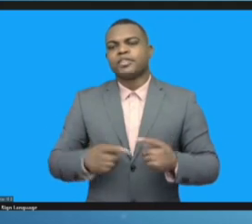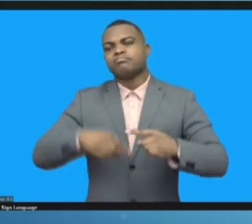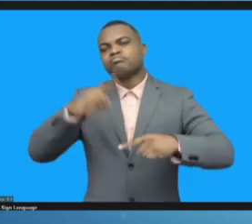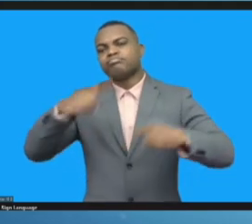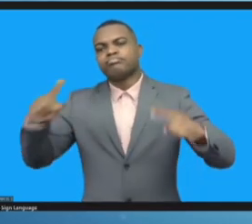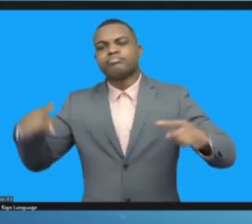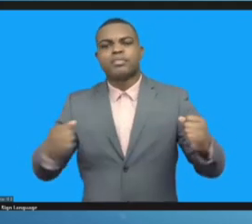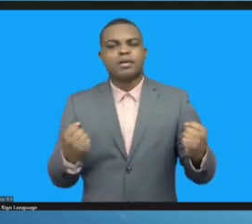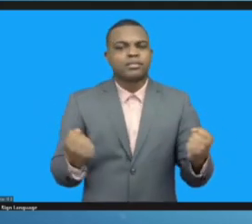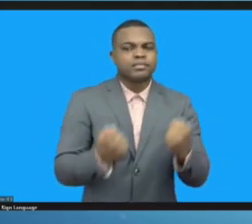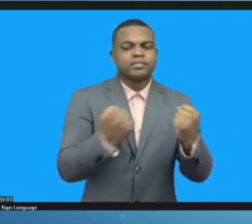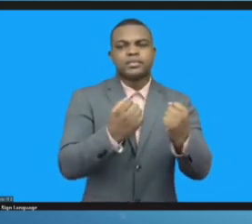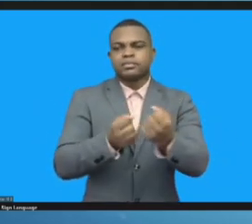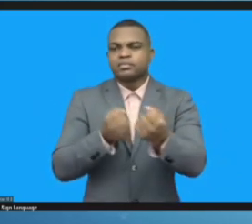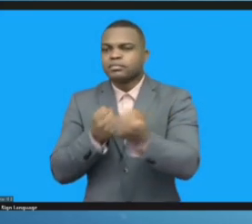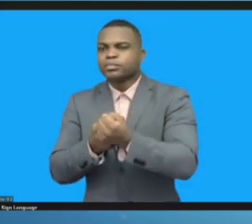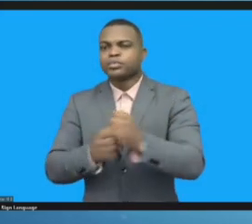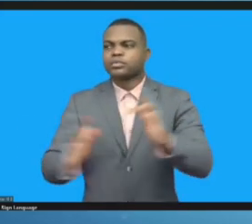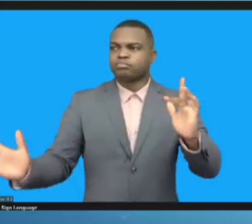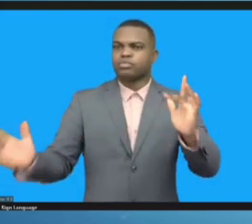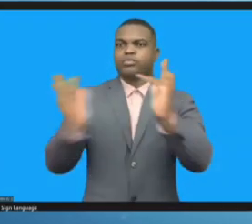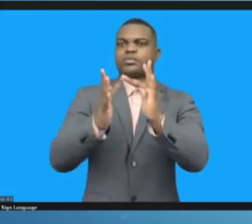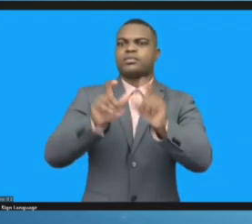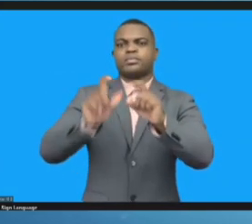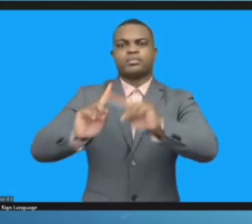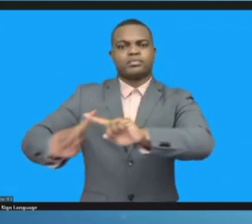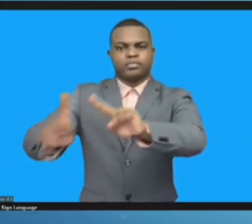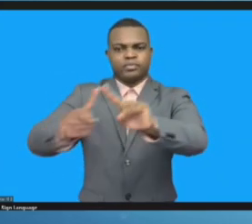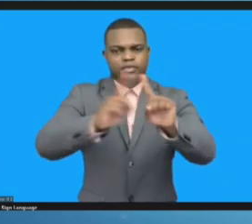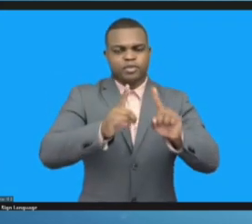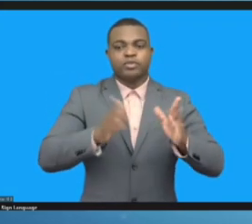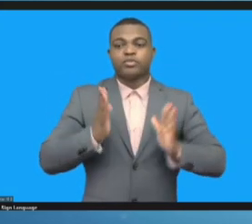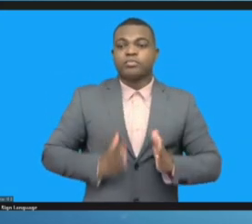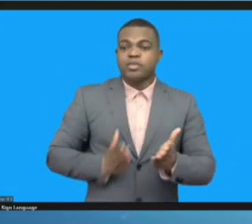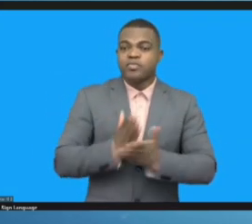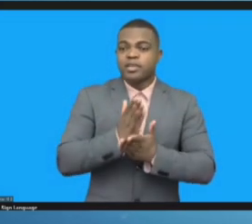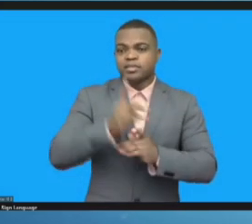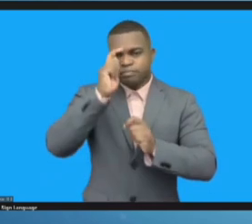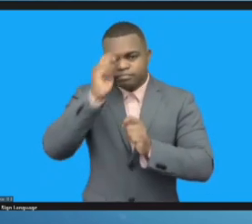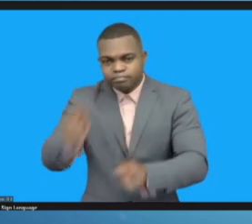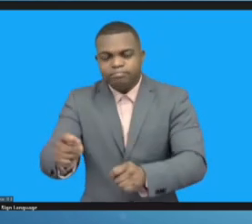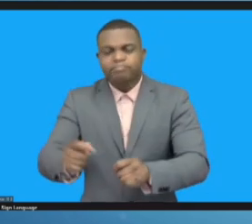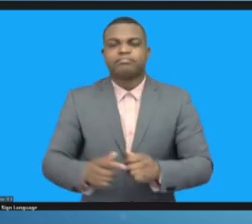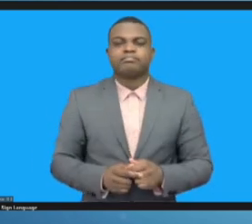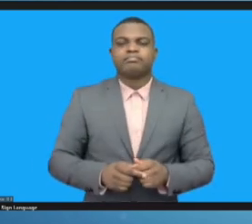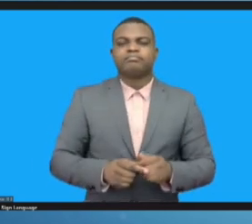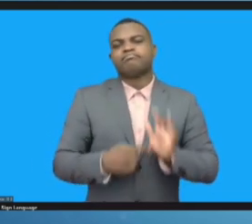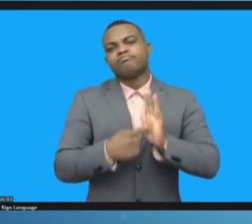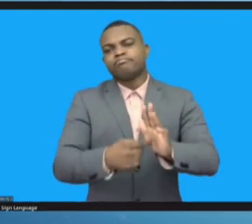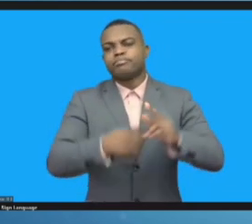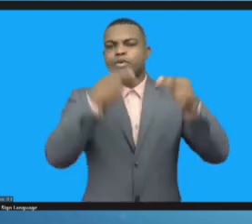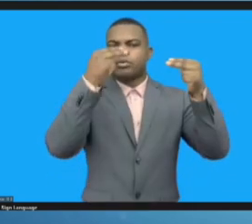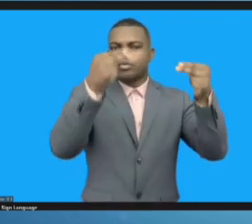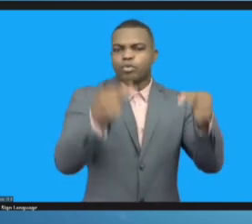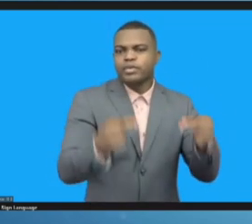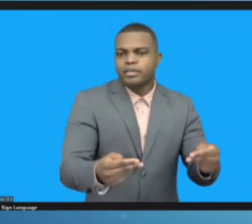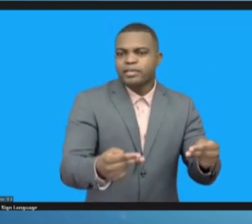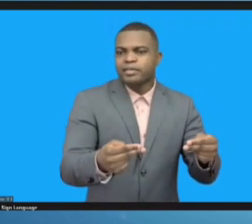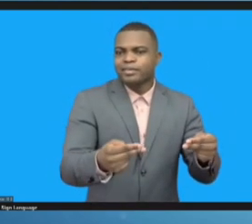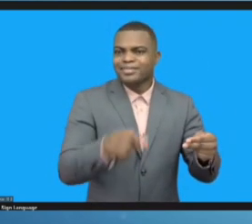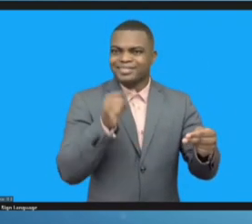Camp, which has enabled more than 25,000 girls and young women aged between 12 and 25 years from all